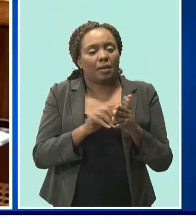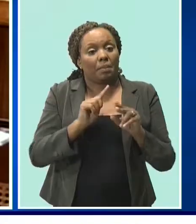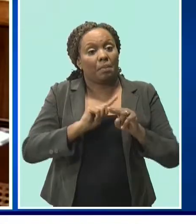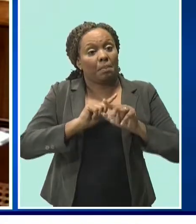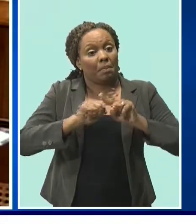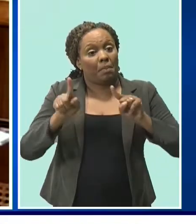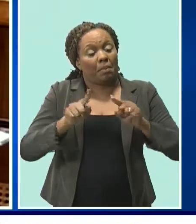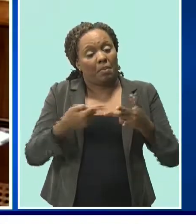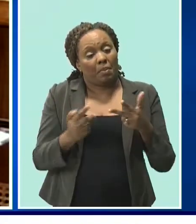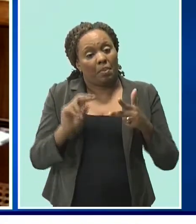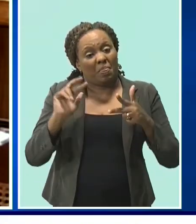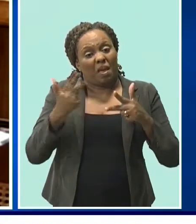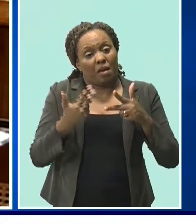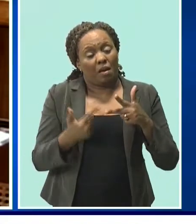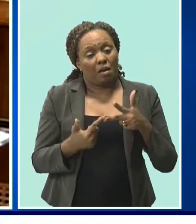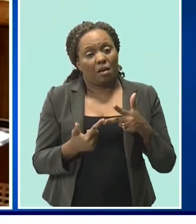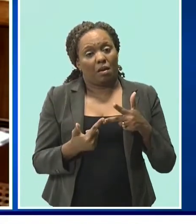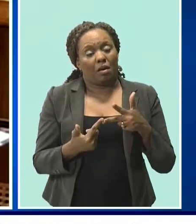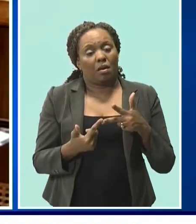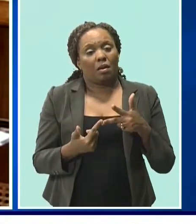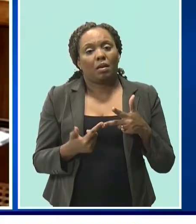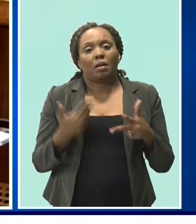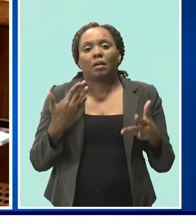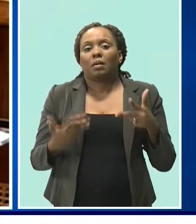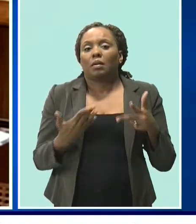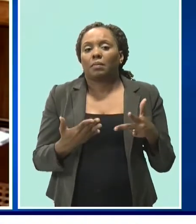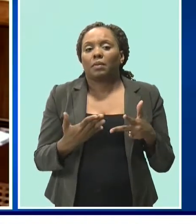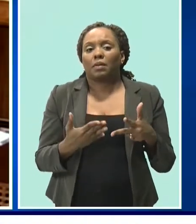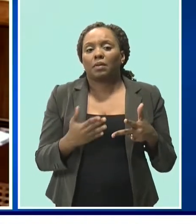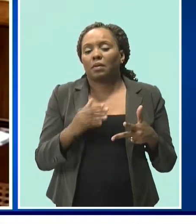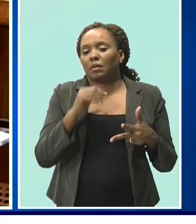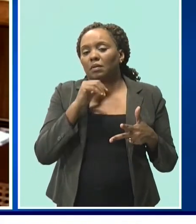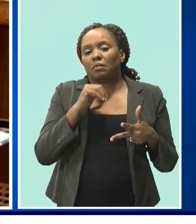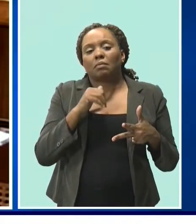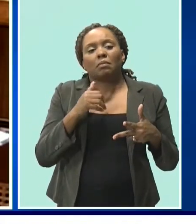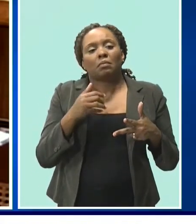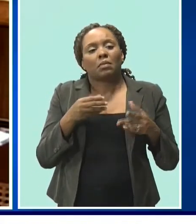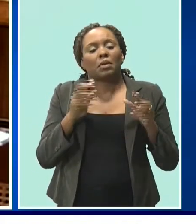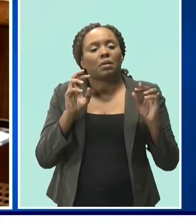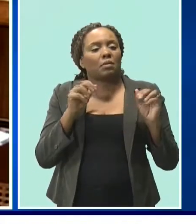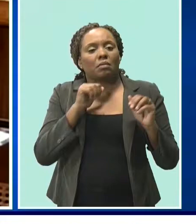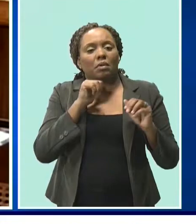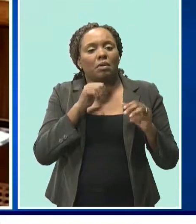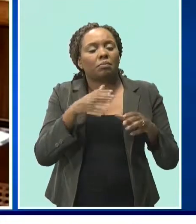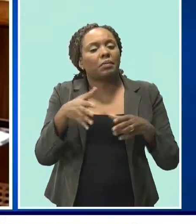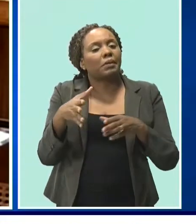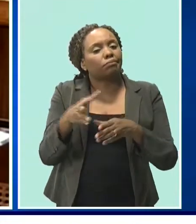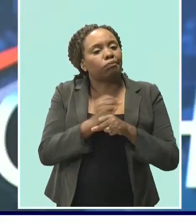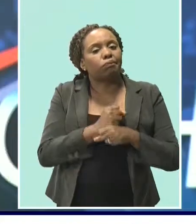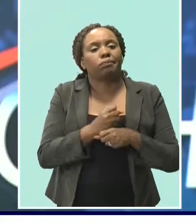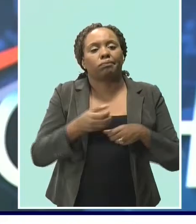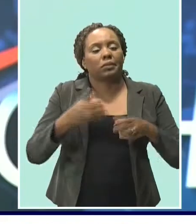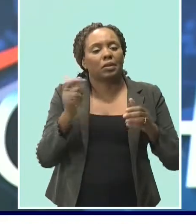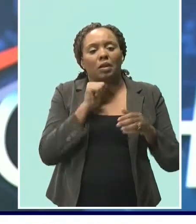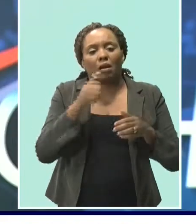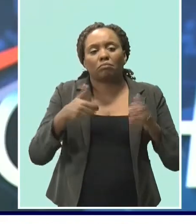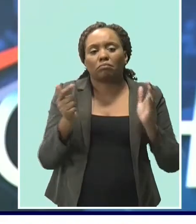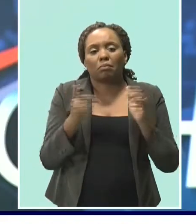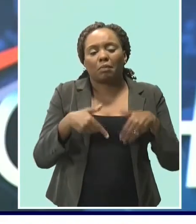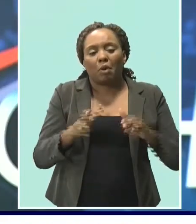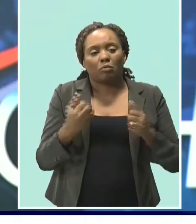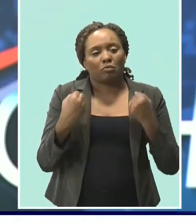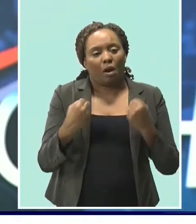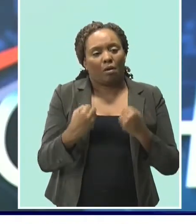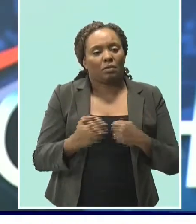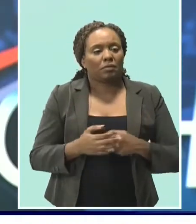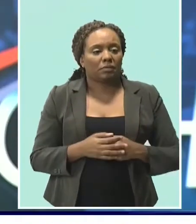offense, you may stand to lose your permit and or your driver's license. Meanwhile,